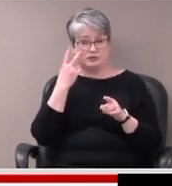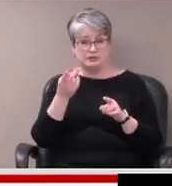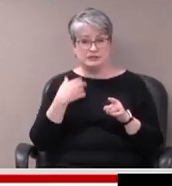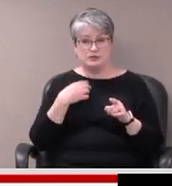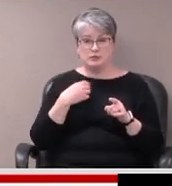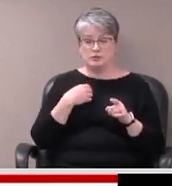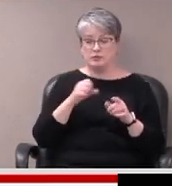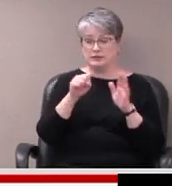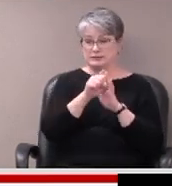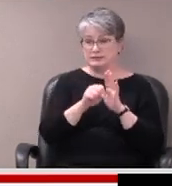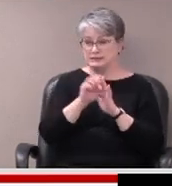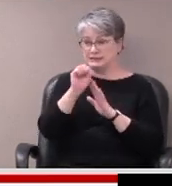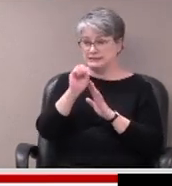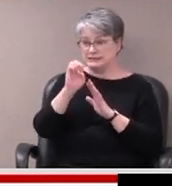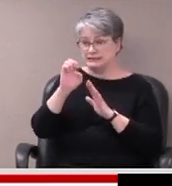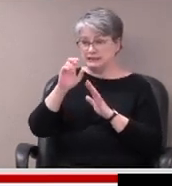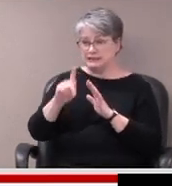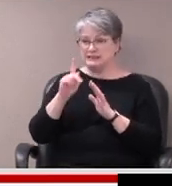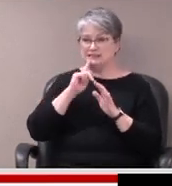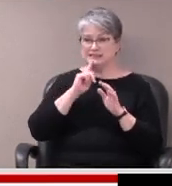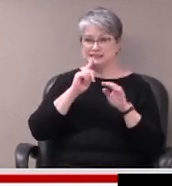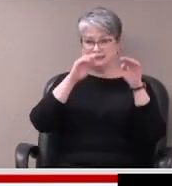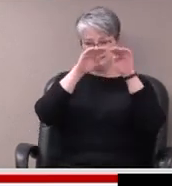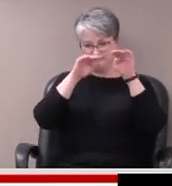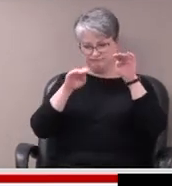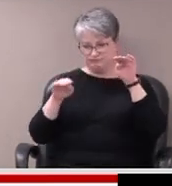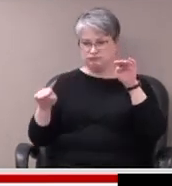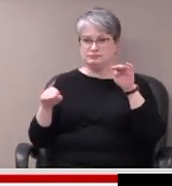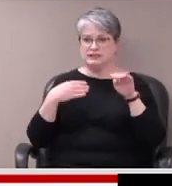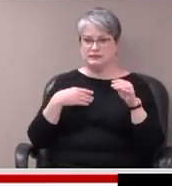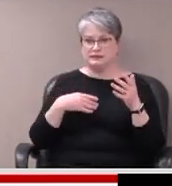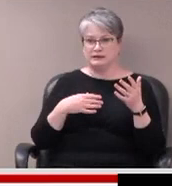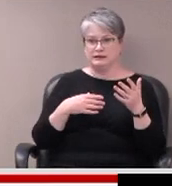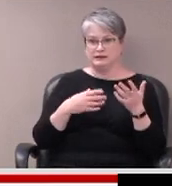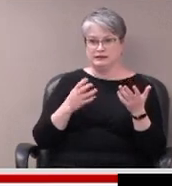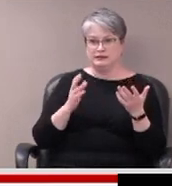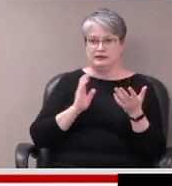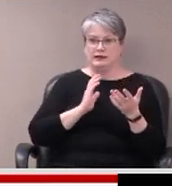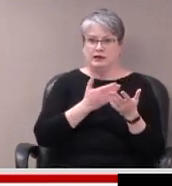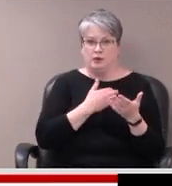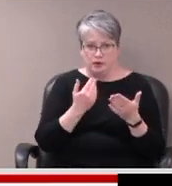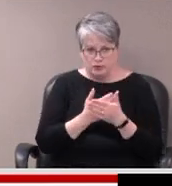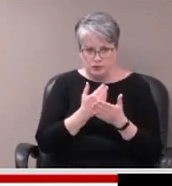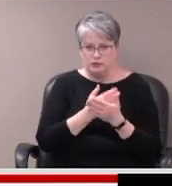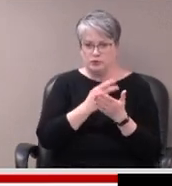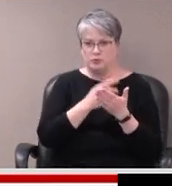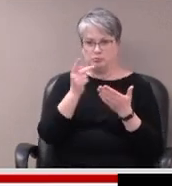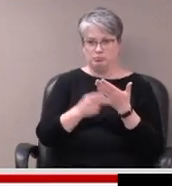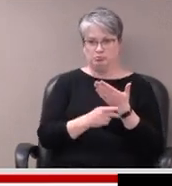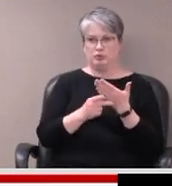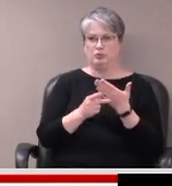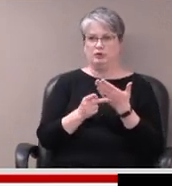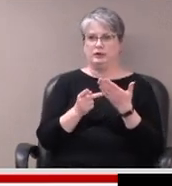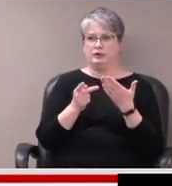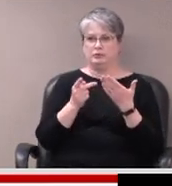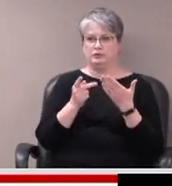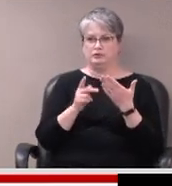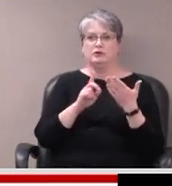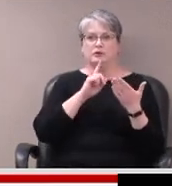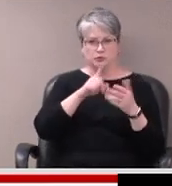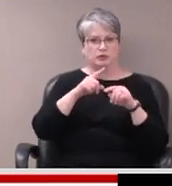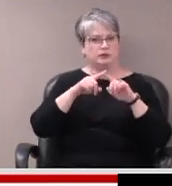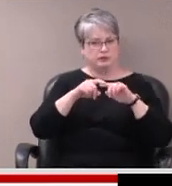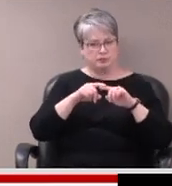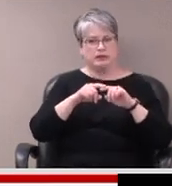So at this point, our survival, our new programs are going to be reliant mostly on